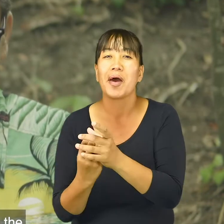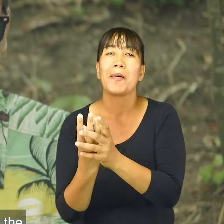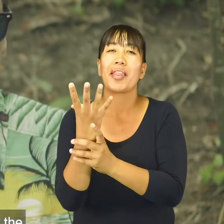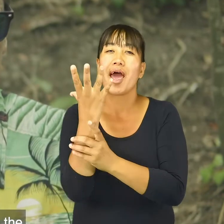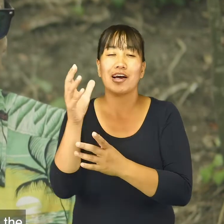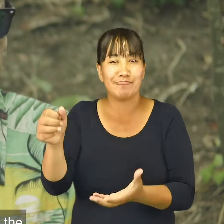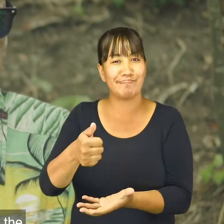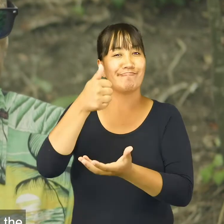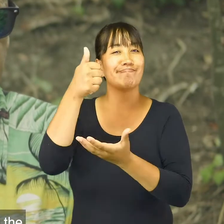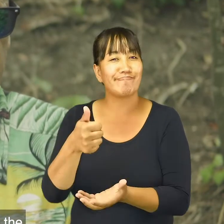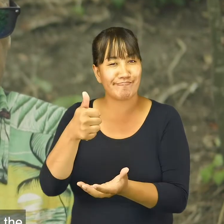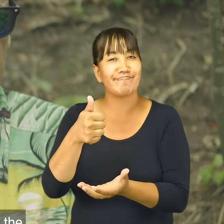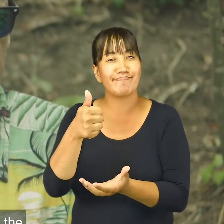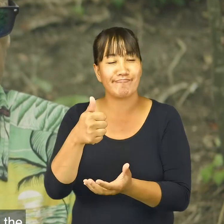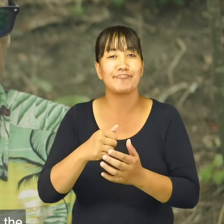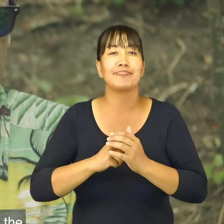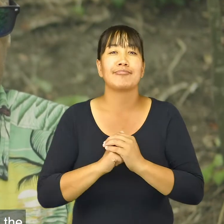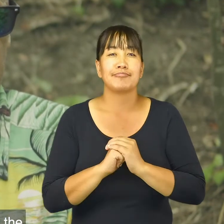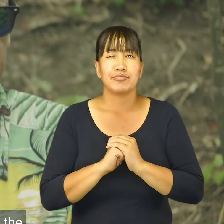it all the rituals of